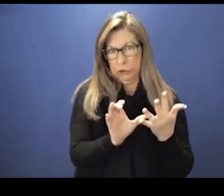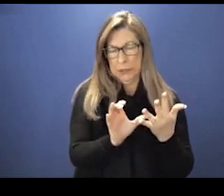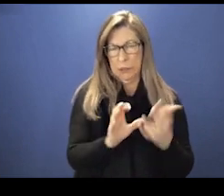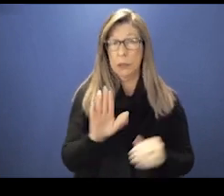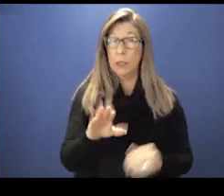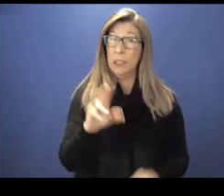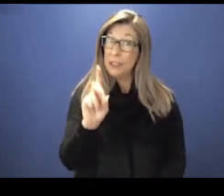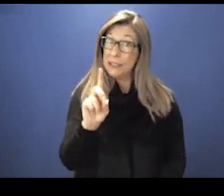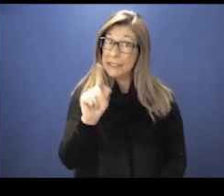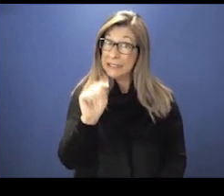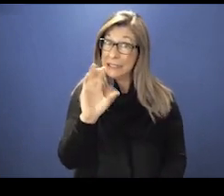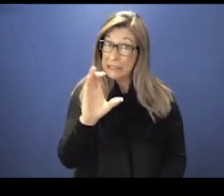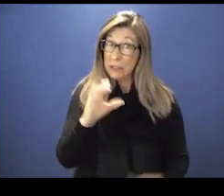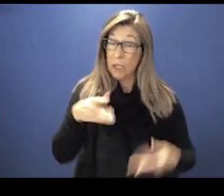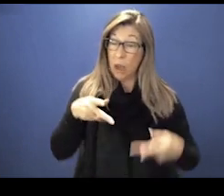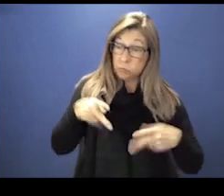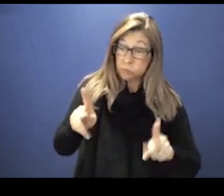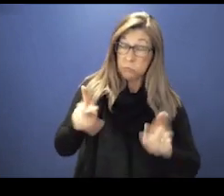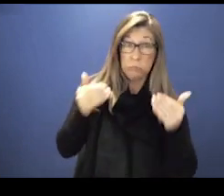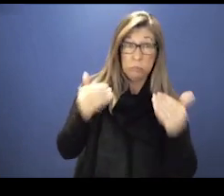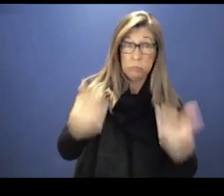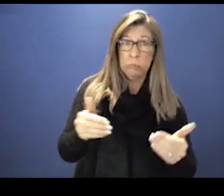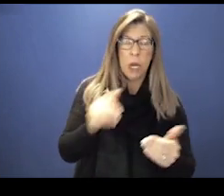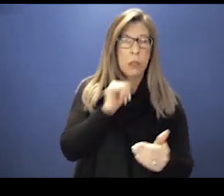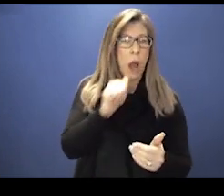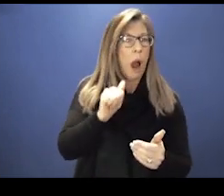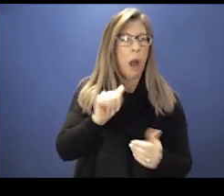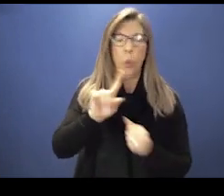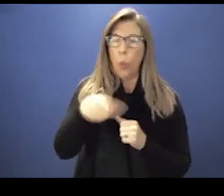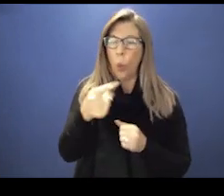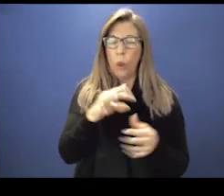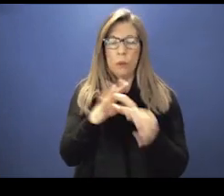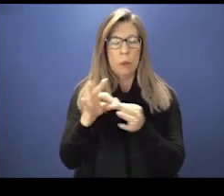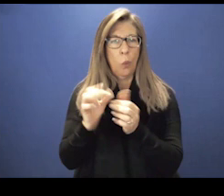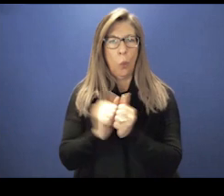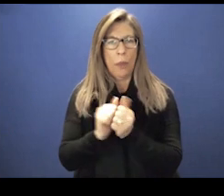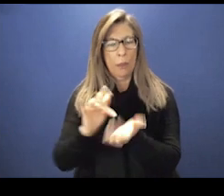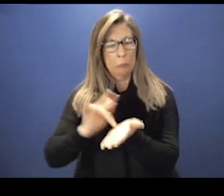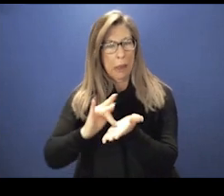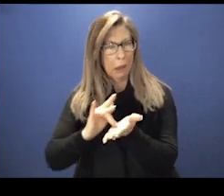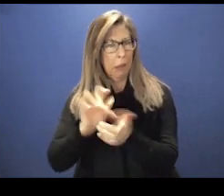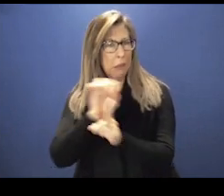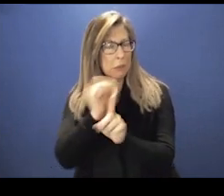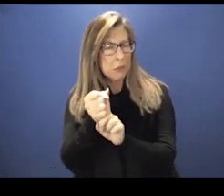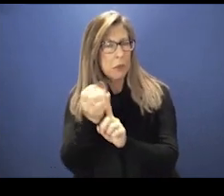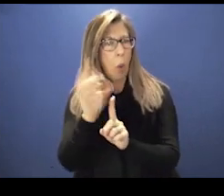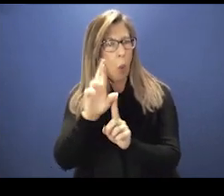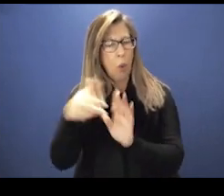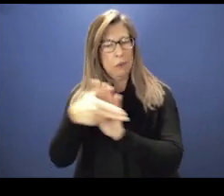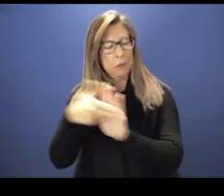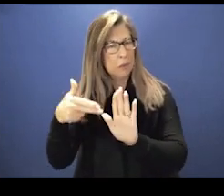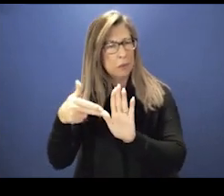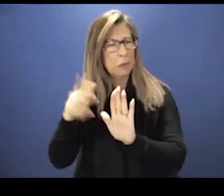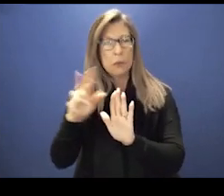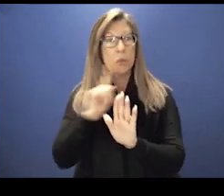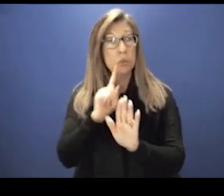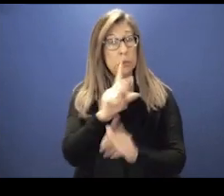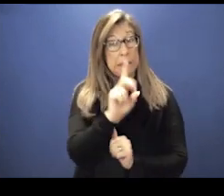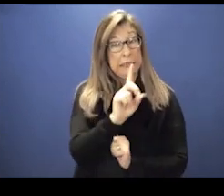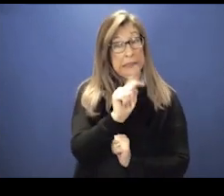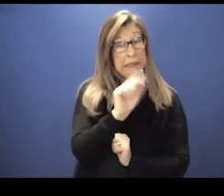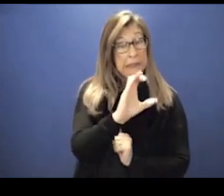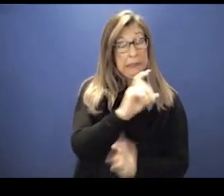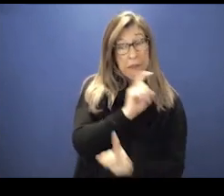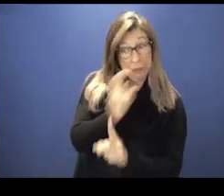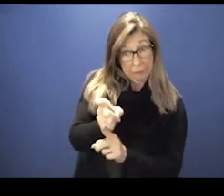DTC eligibility is not solely based on the presence of a medical condition or diagnosis, but rather on the effects